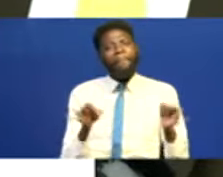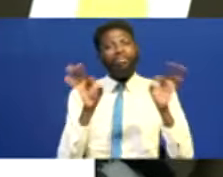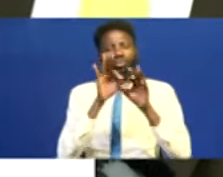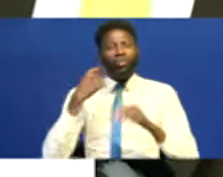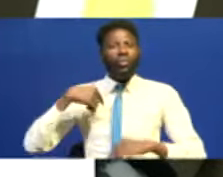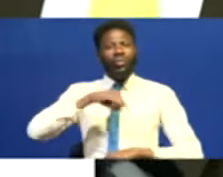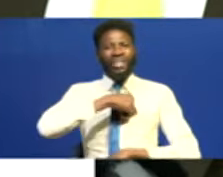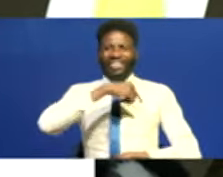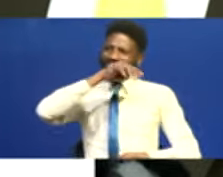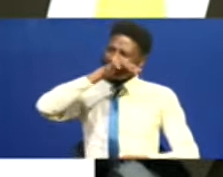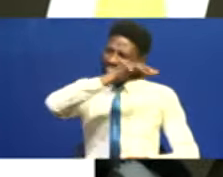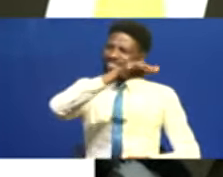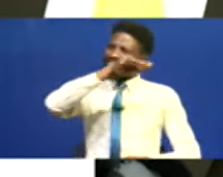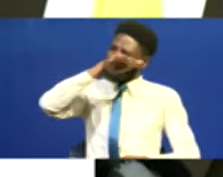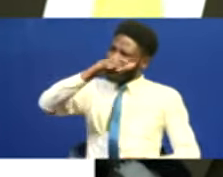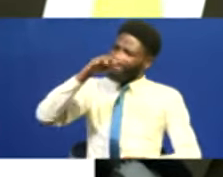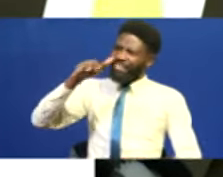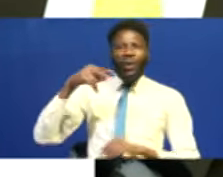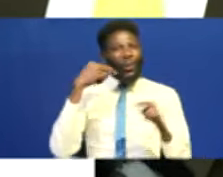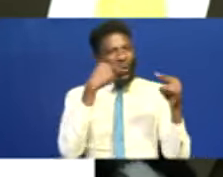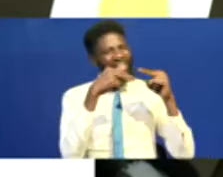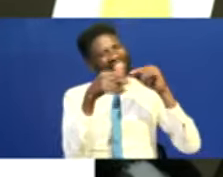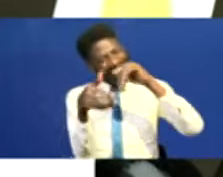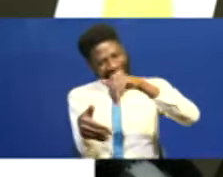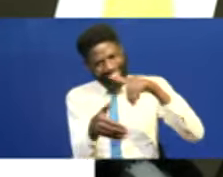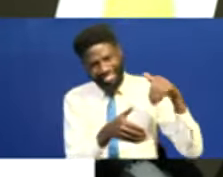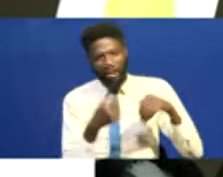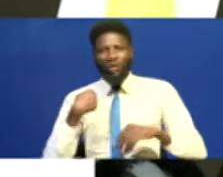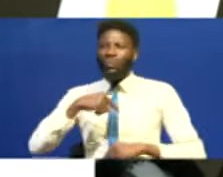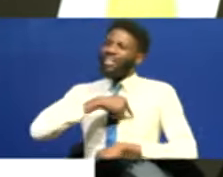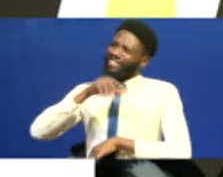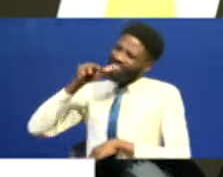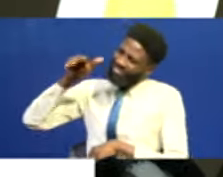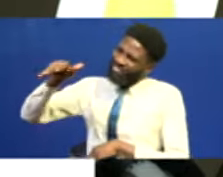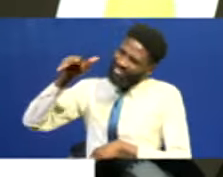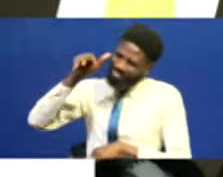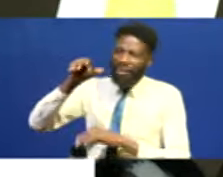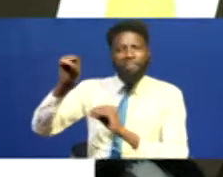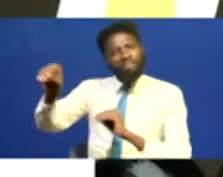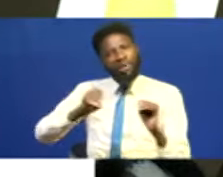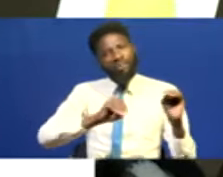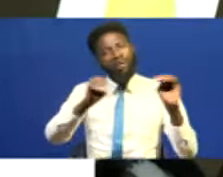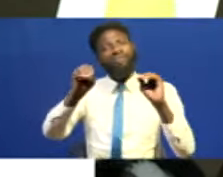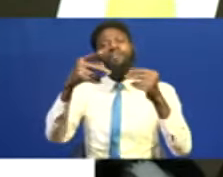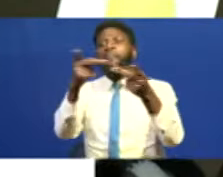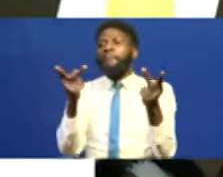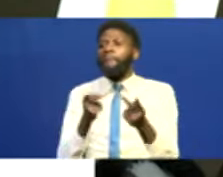ground, we come out of the hotels, and we actually go to places where Kenyans have yet